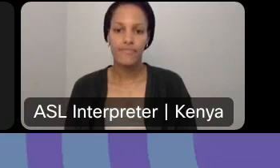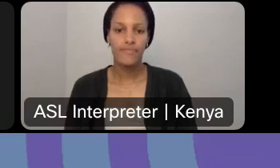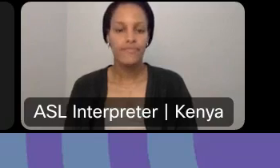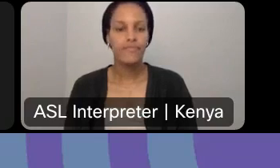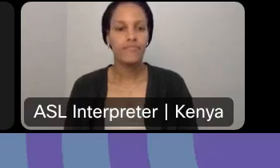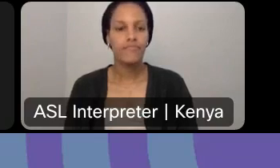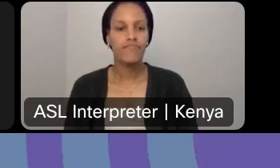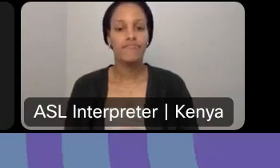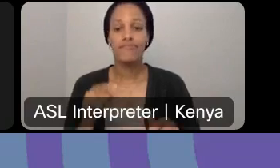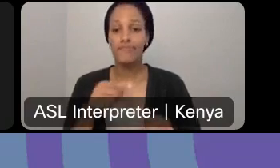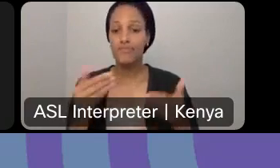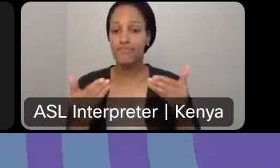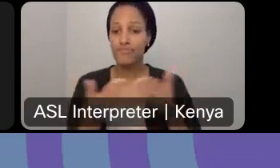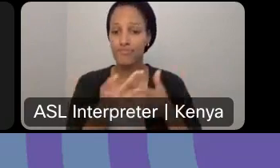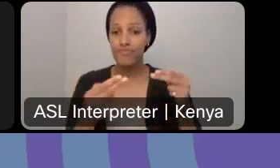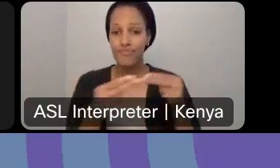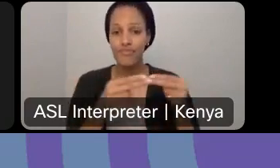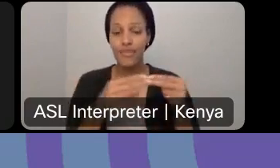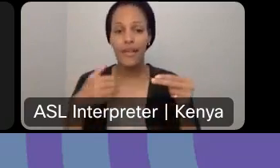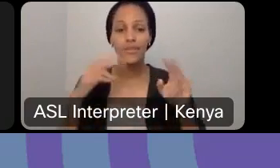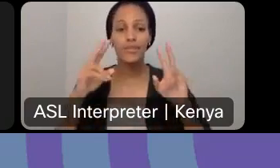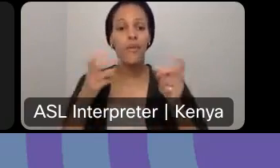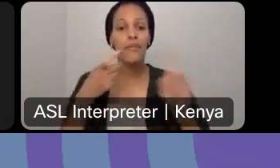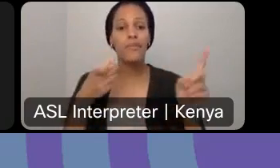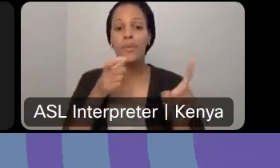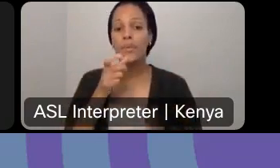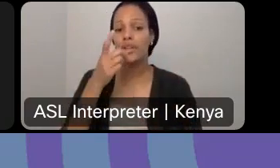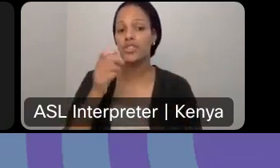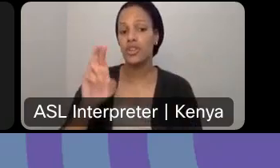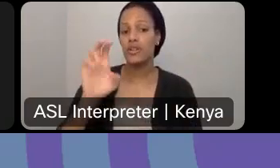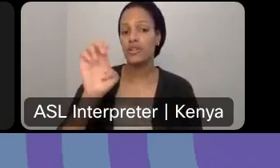This slide has a quote by Dr. Eleanor Longden,